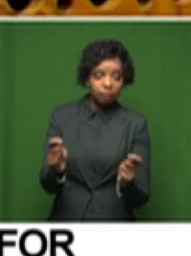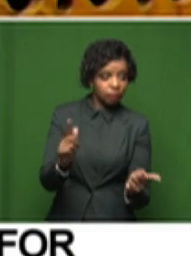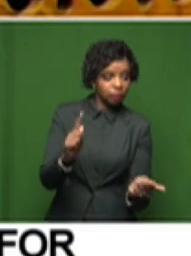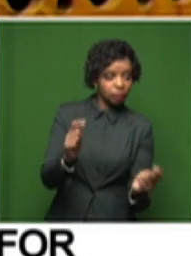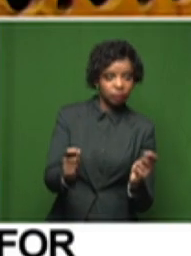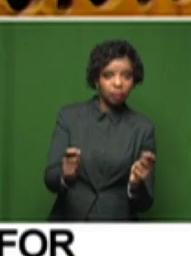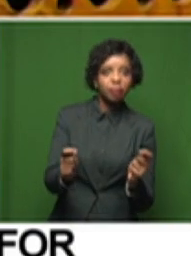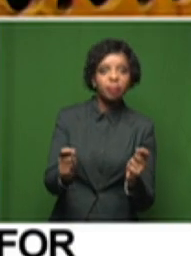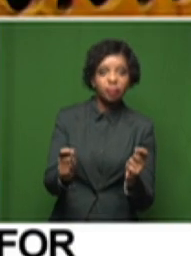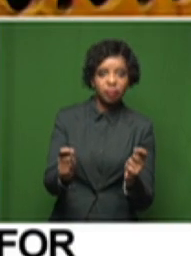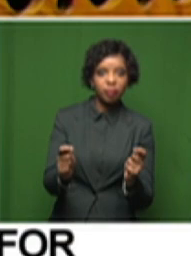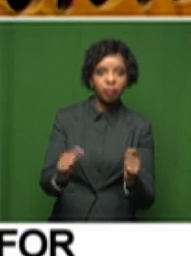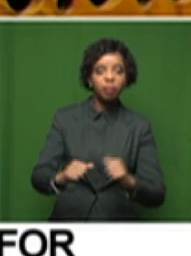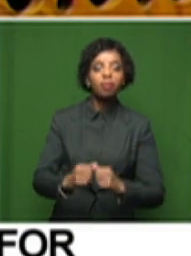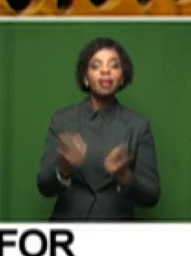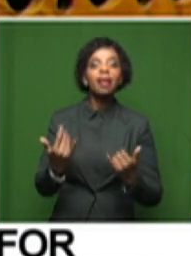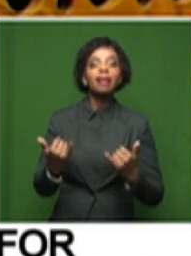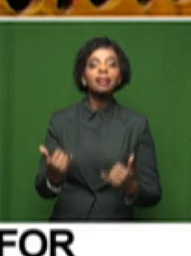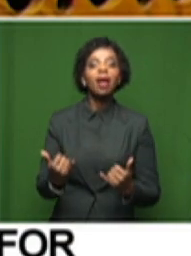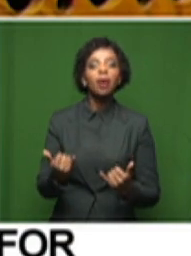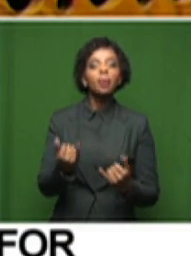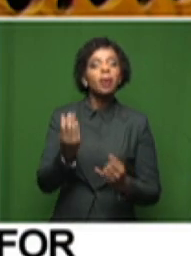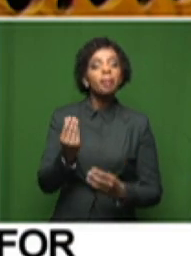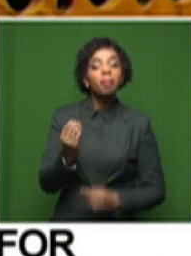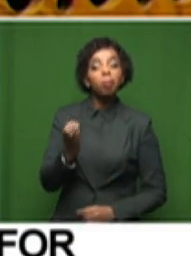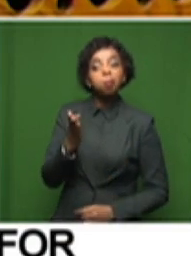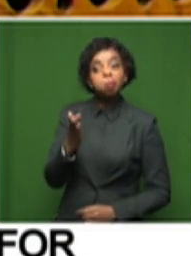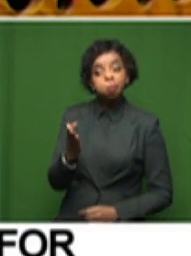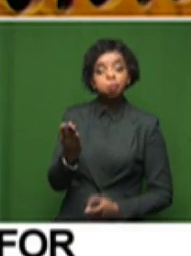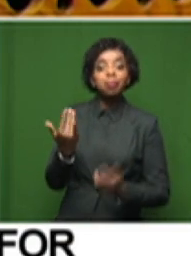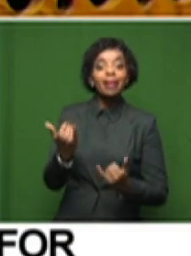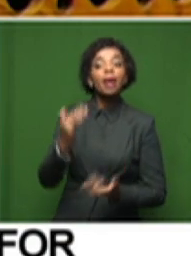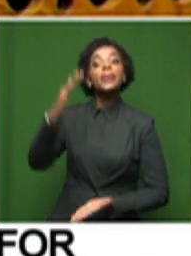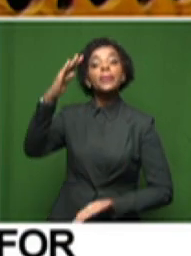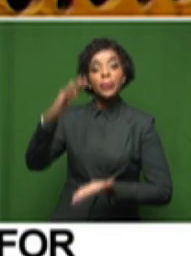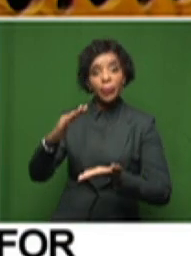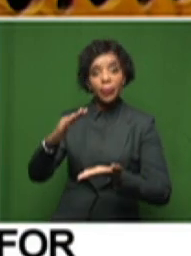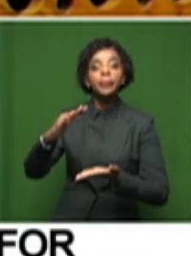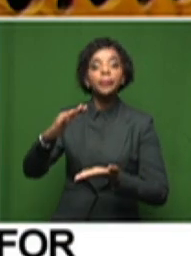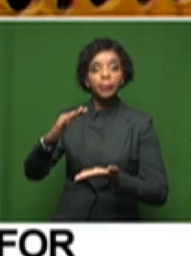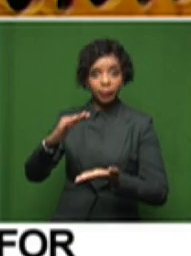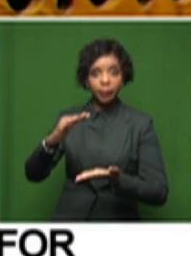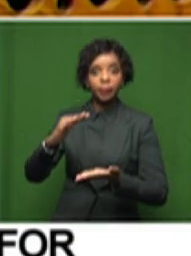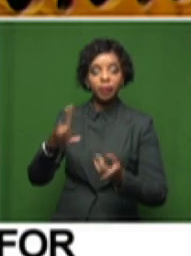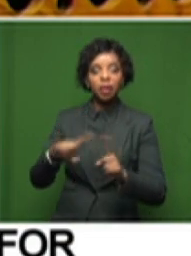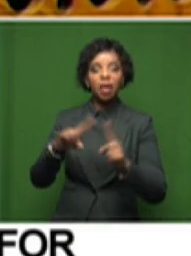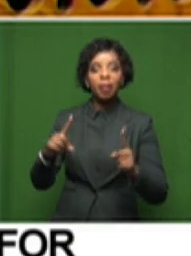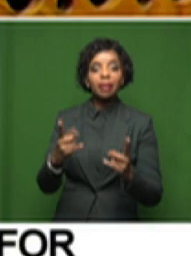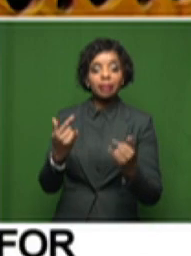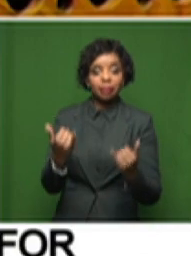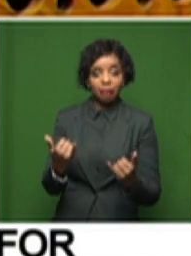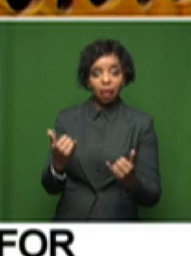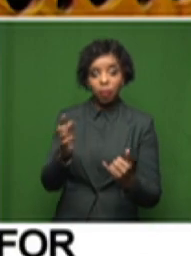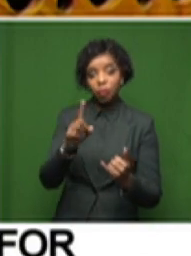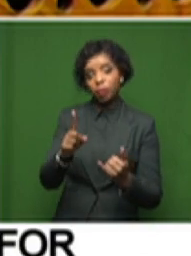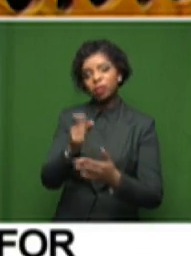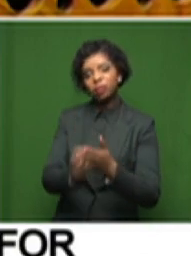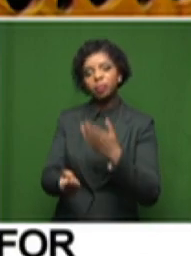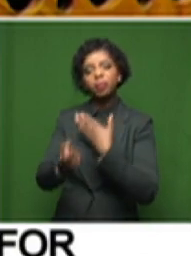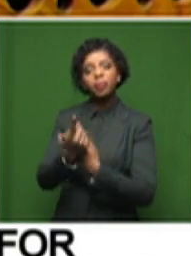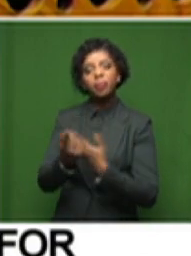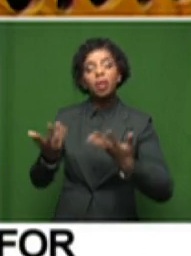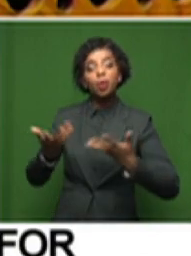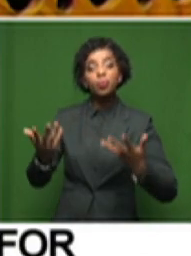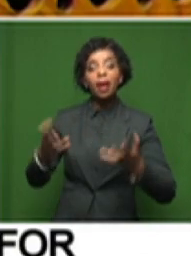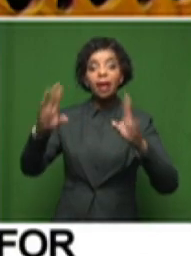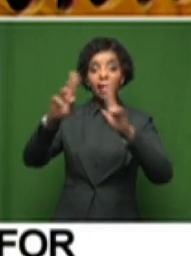Gross tax revenue is revised down, but this is offset by other receipts into the National Revenue